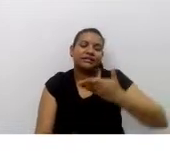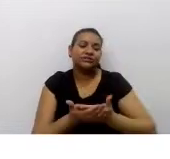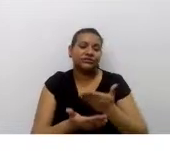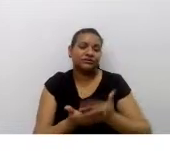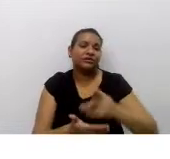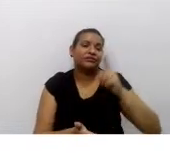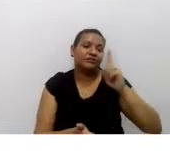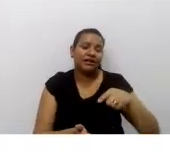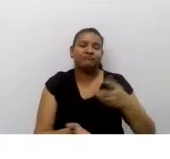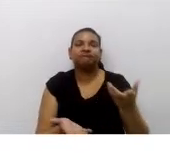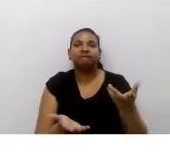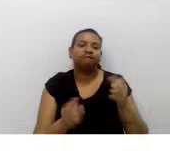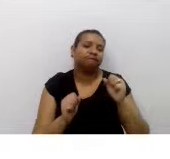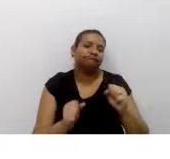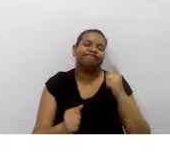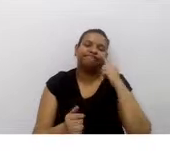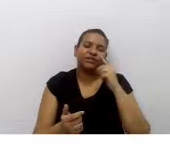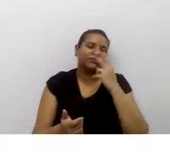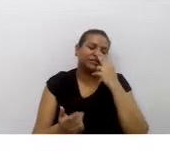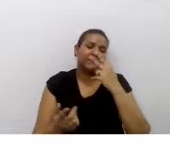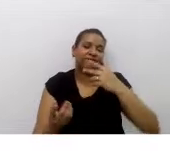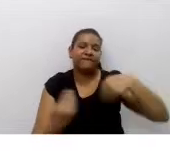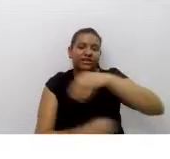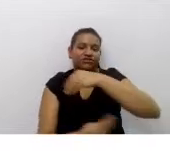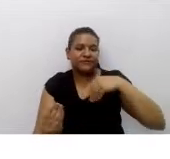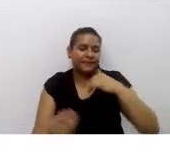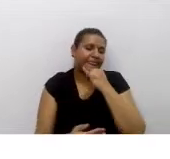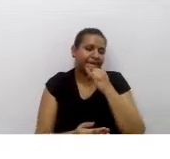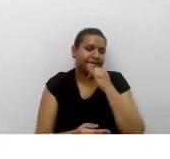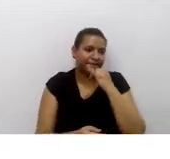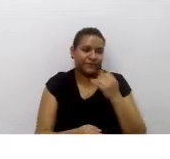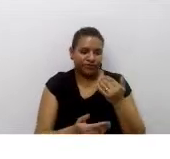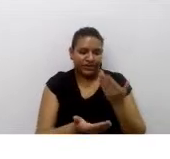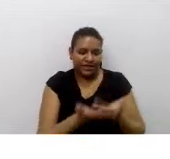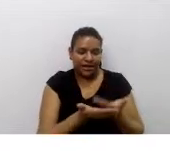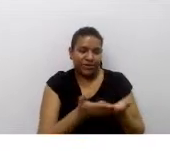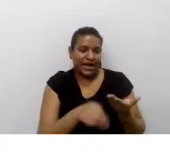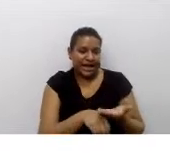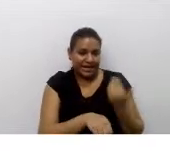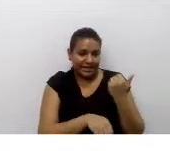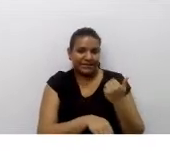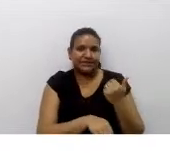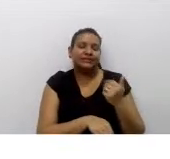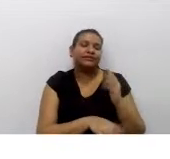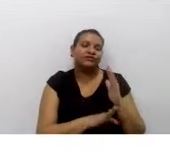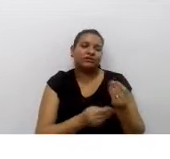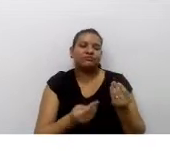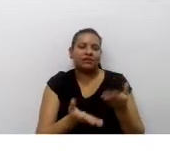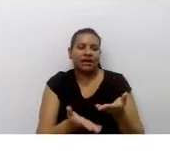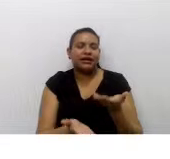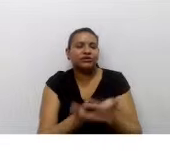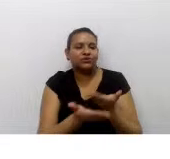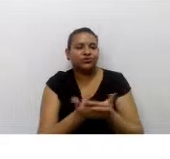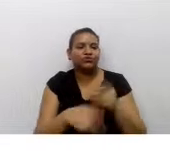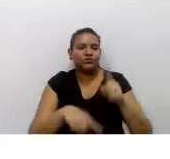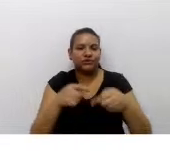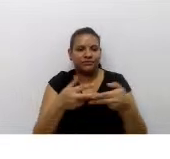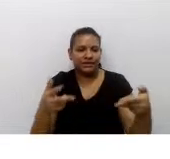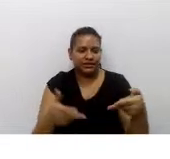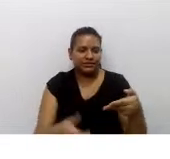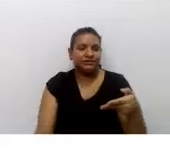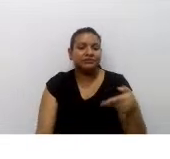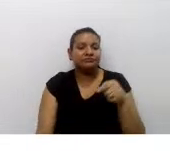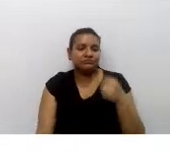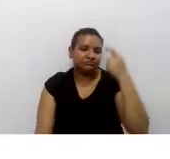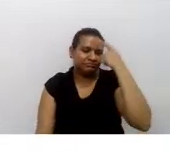look at before they come to class. So think about what you're going to do in class and give the students some material to